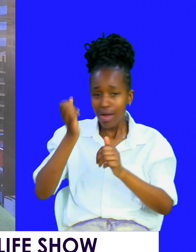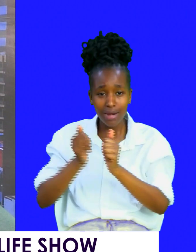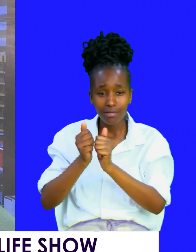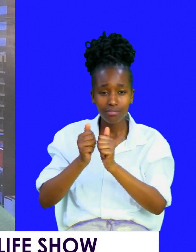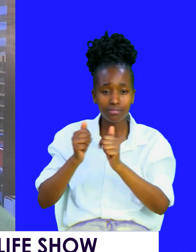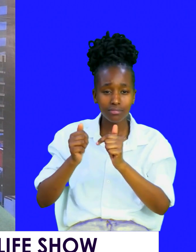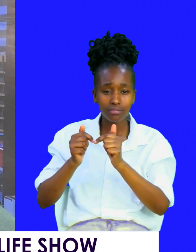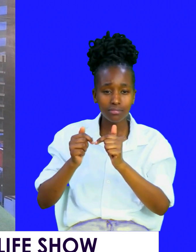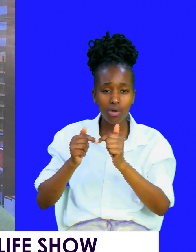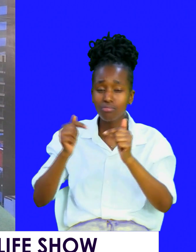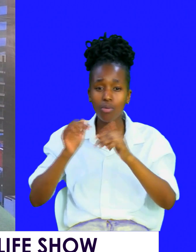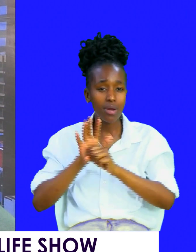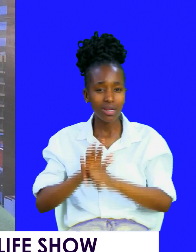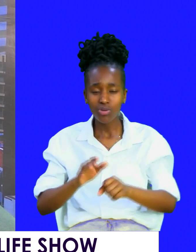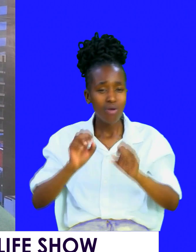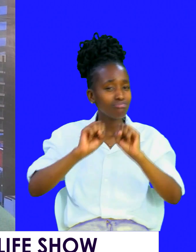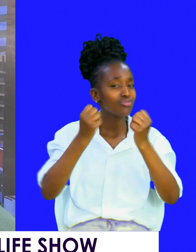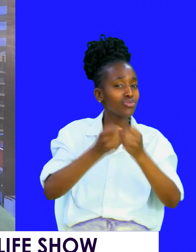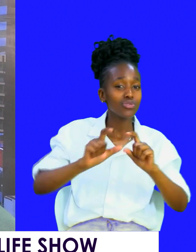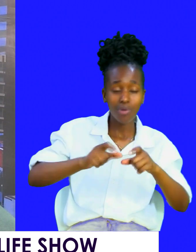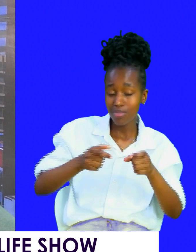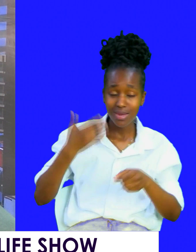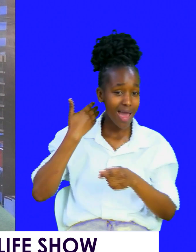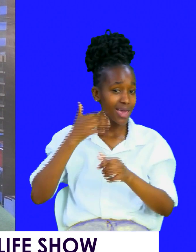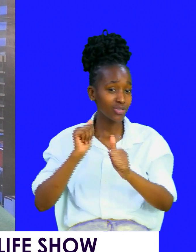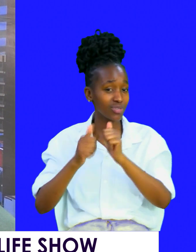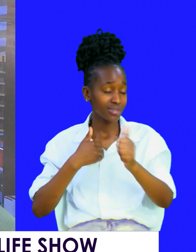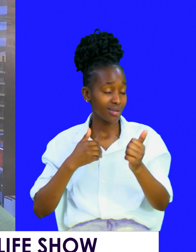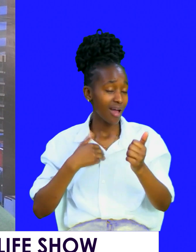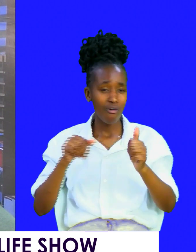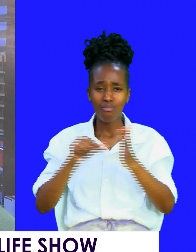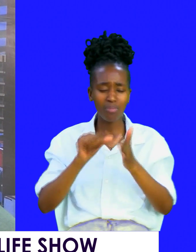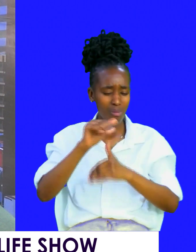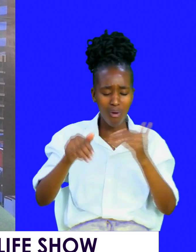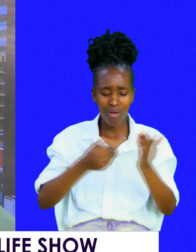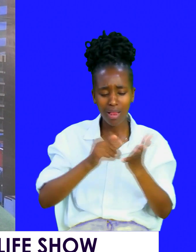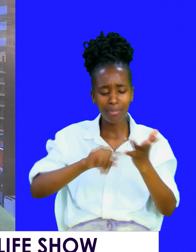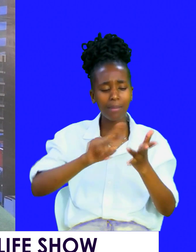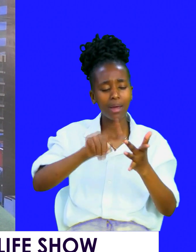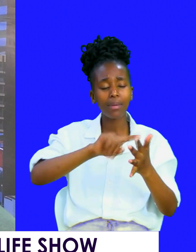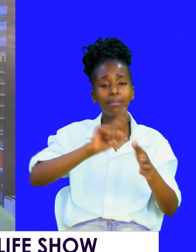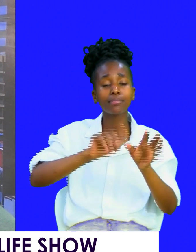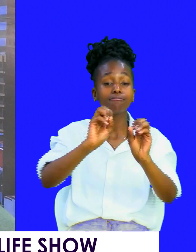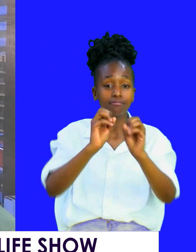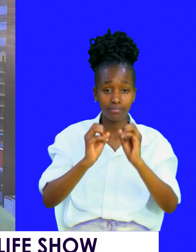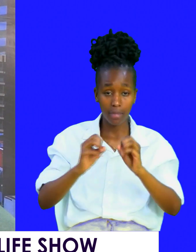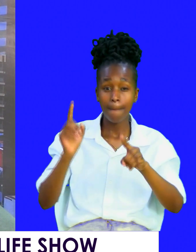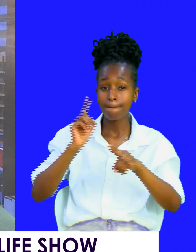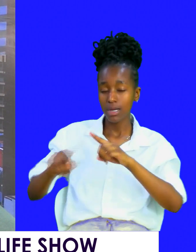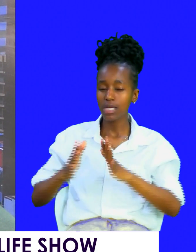not in the social media hatred that we encounter every day. Our biggest problem as